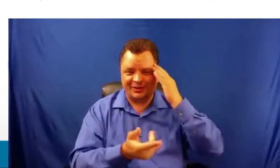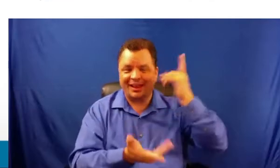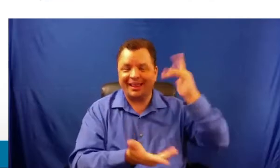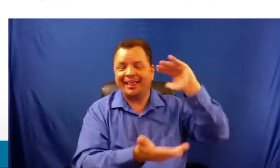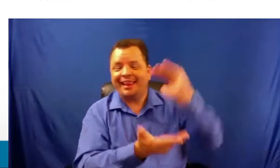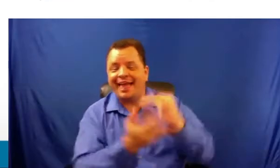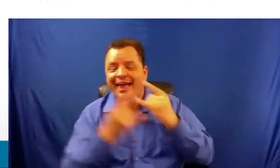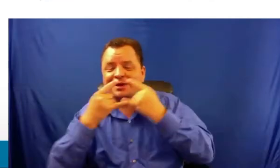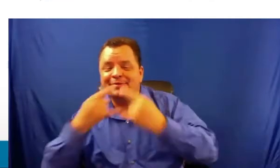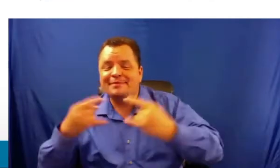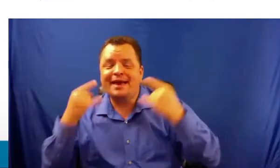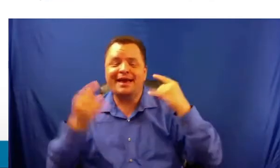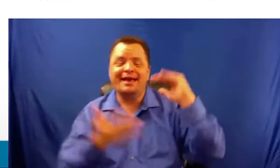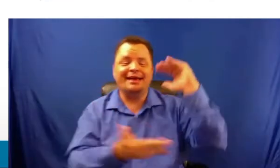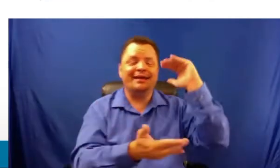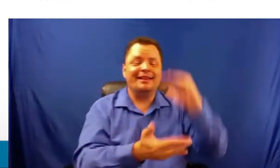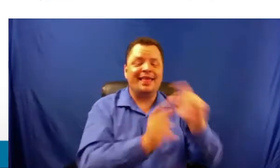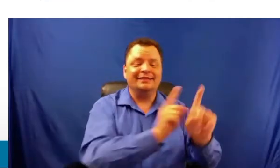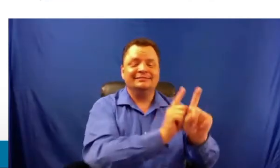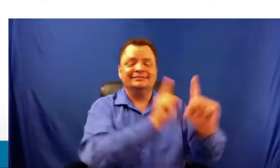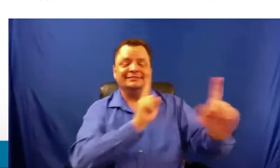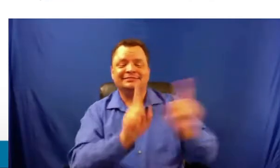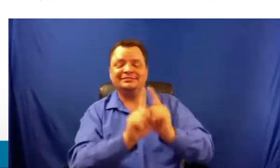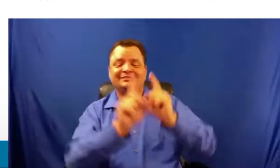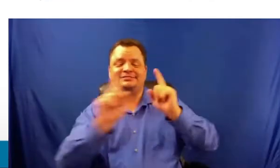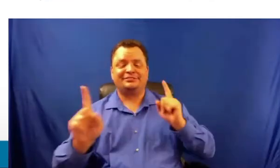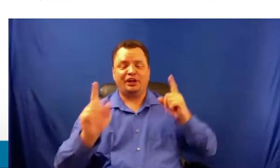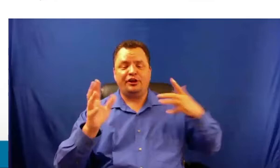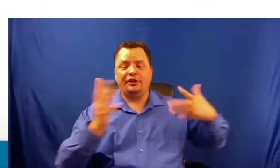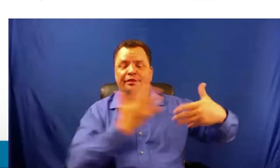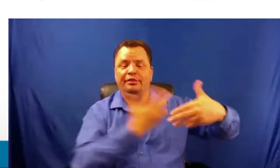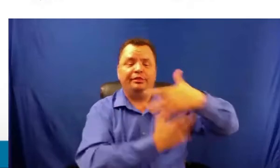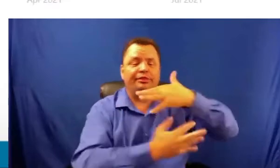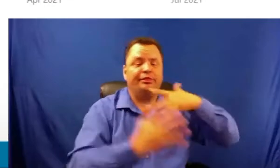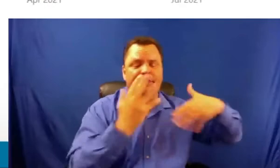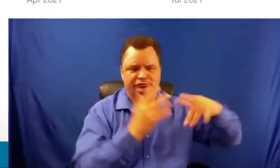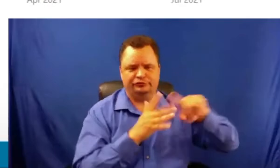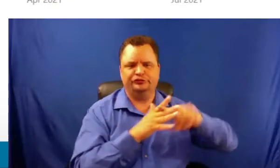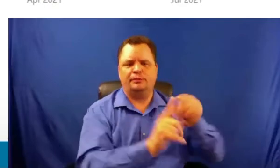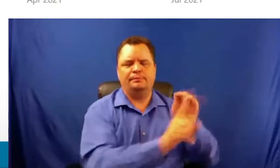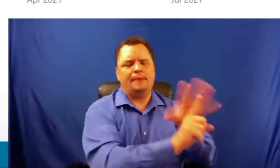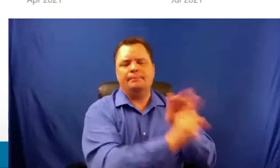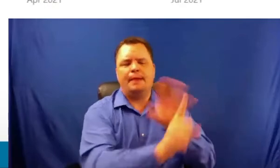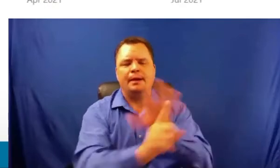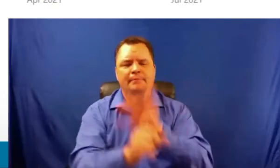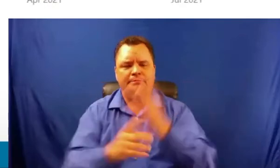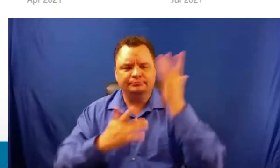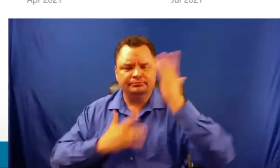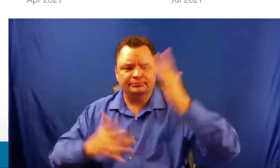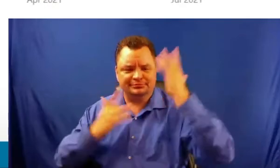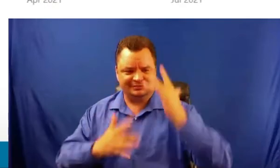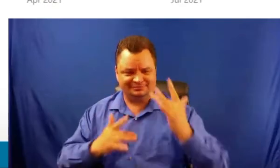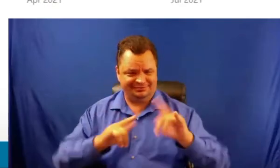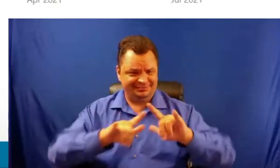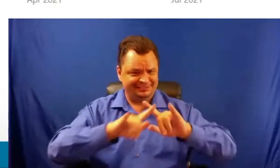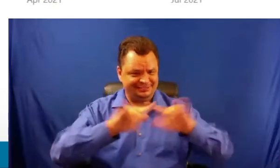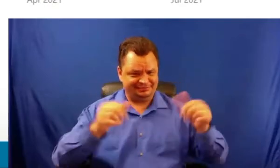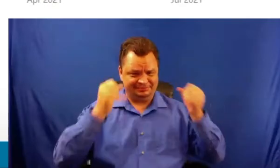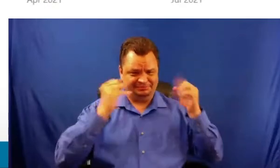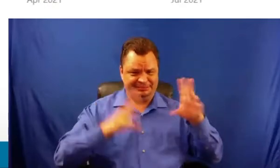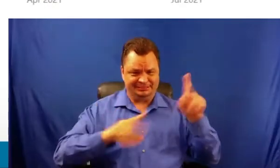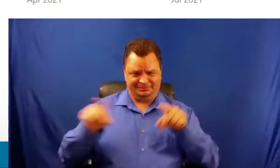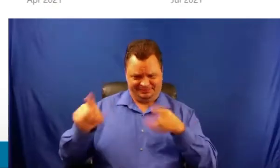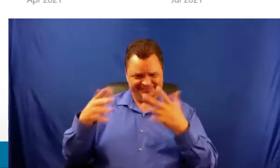which means more disease exposure. But the other thing we have is we've vaccinated a significant amount of our population. So we're seeing a